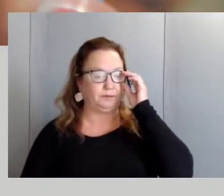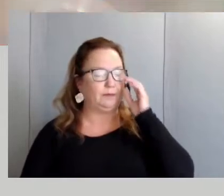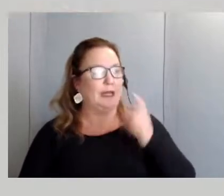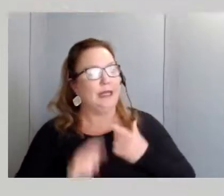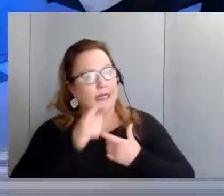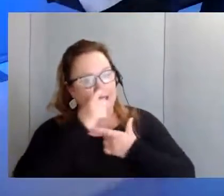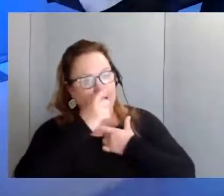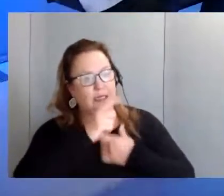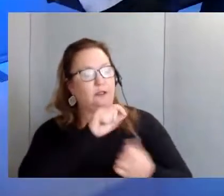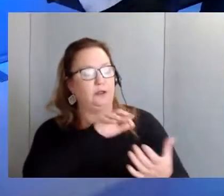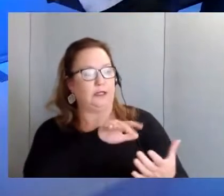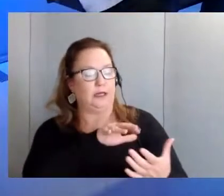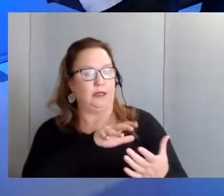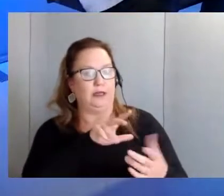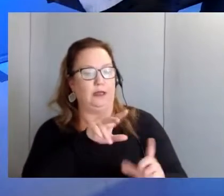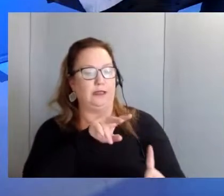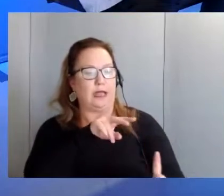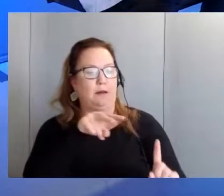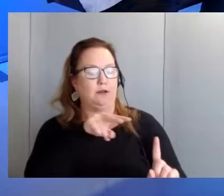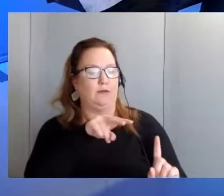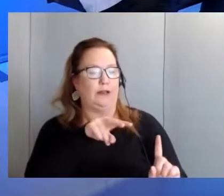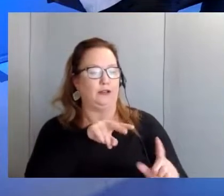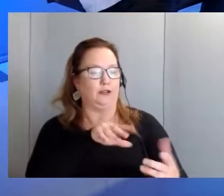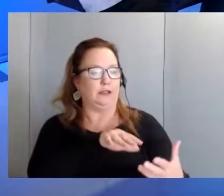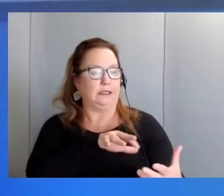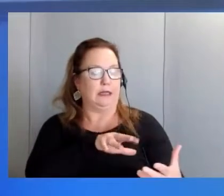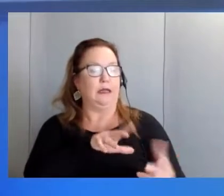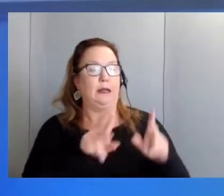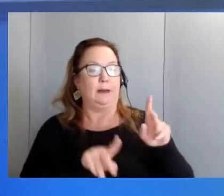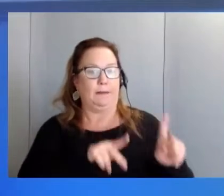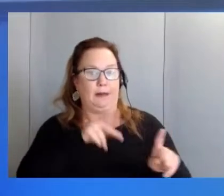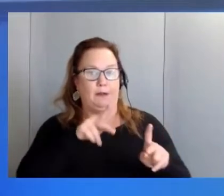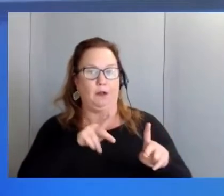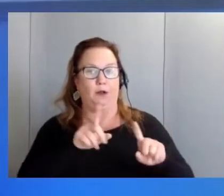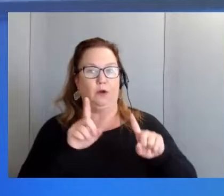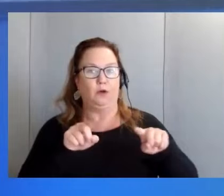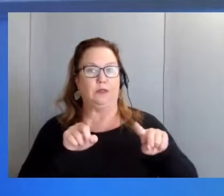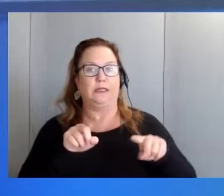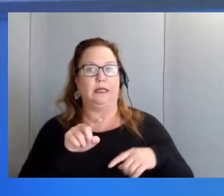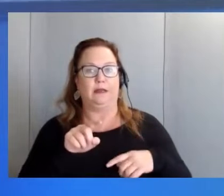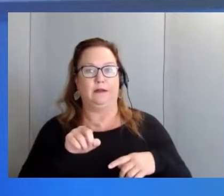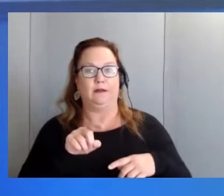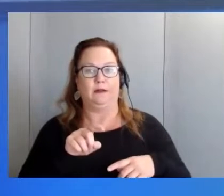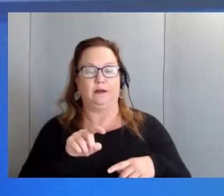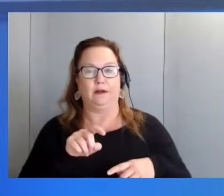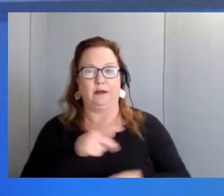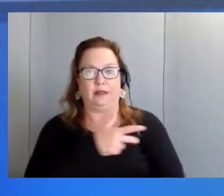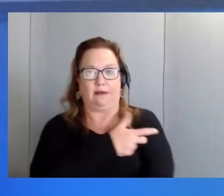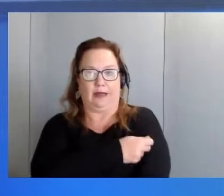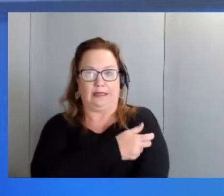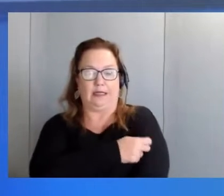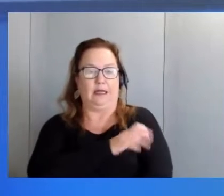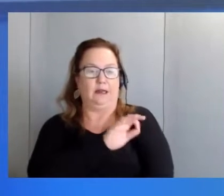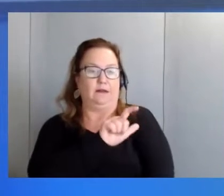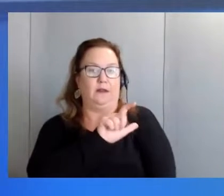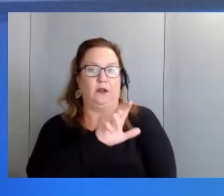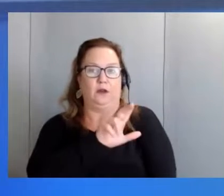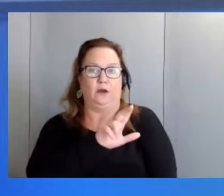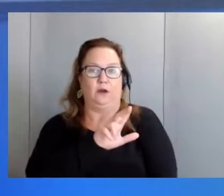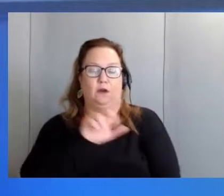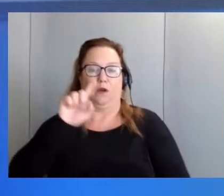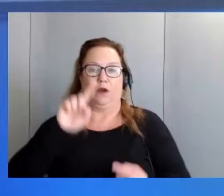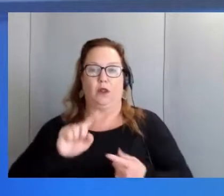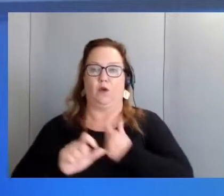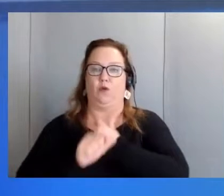study. It's an observational study that showed that, people who received the vaccine, the flu vaccine, were at a little bit lower risk